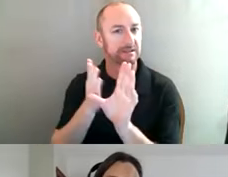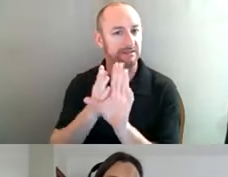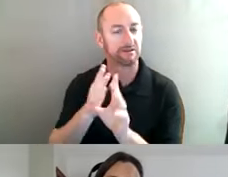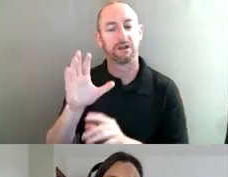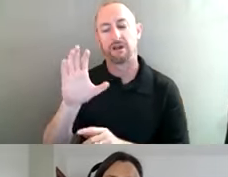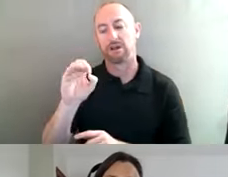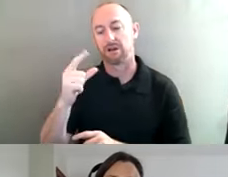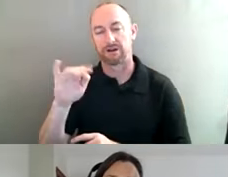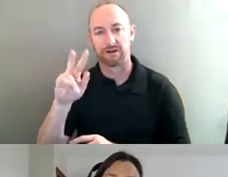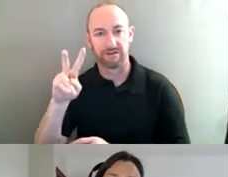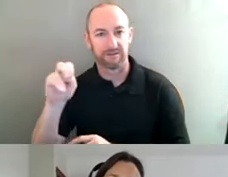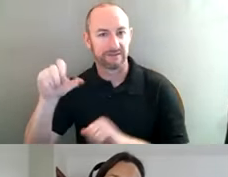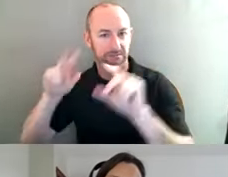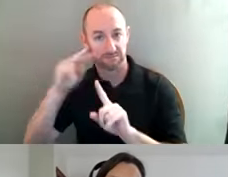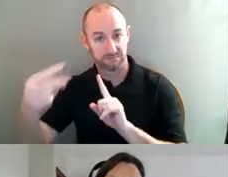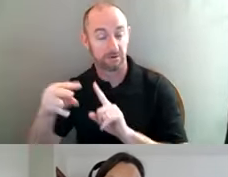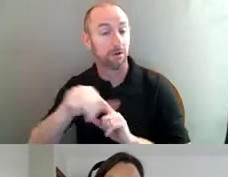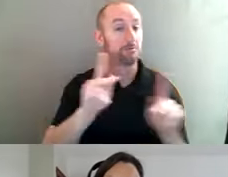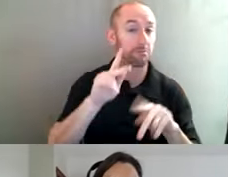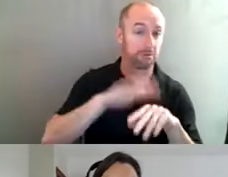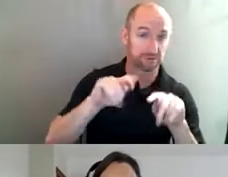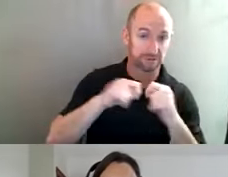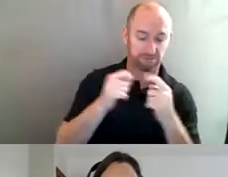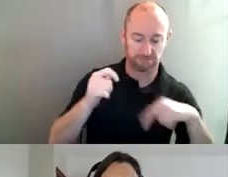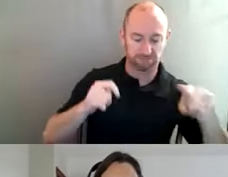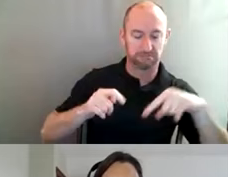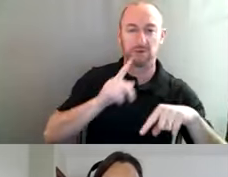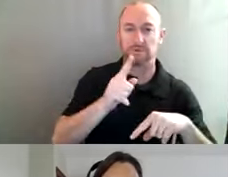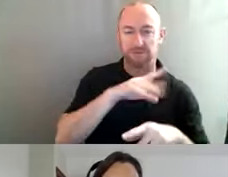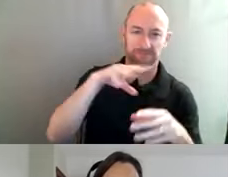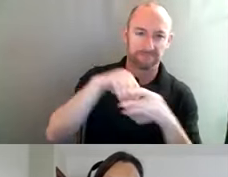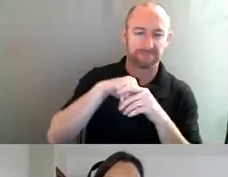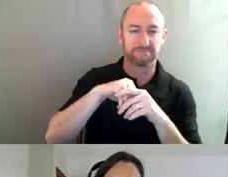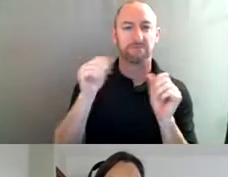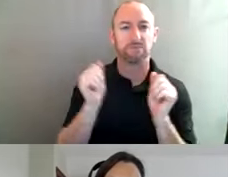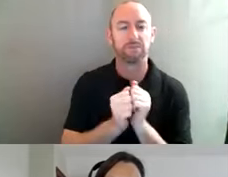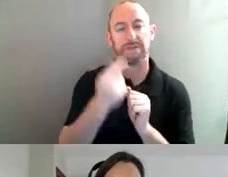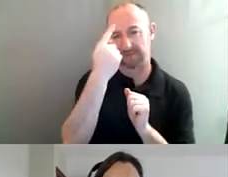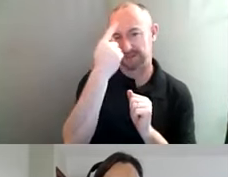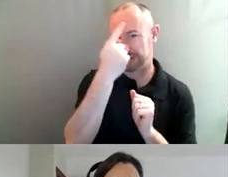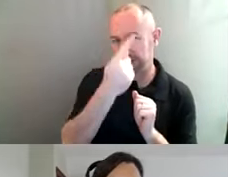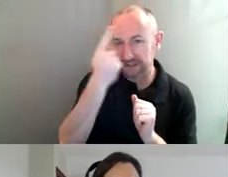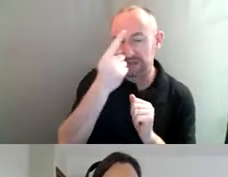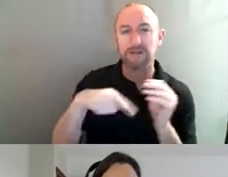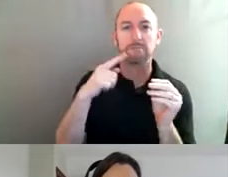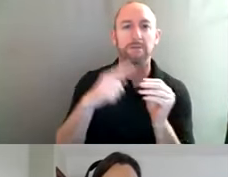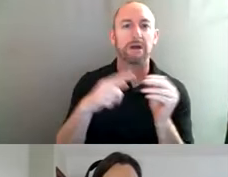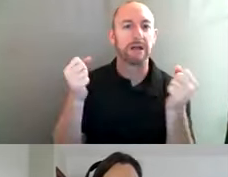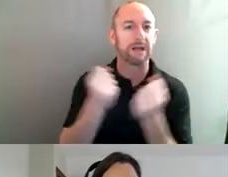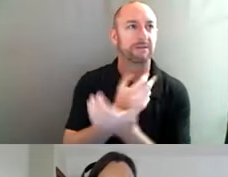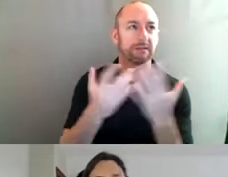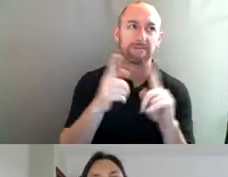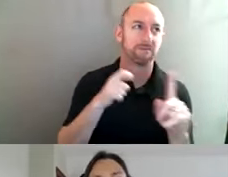science perspective, but other people on the team are really engaged with thinking about everything